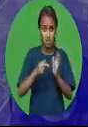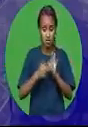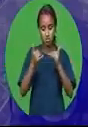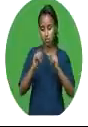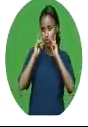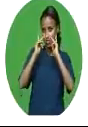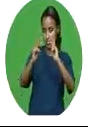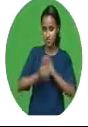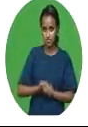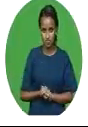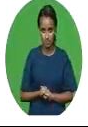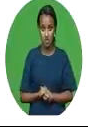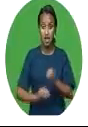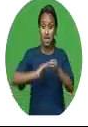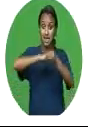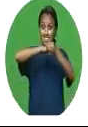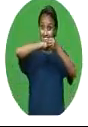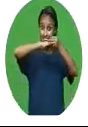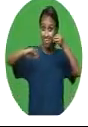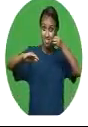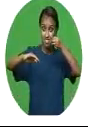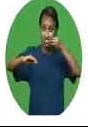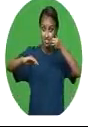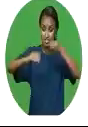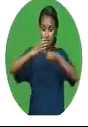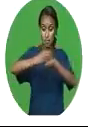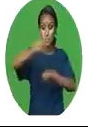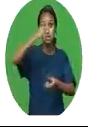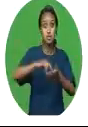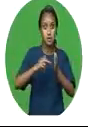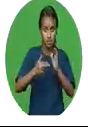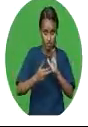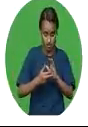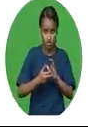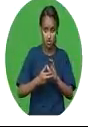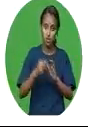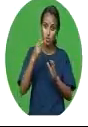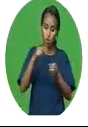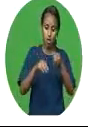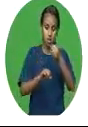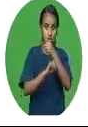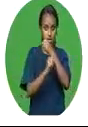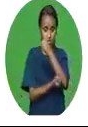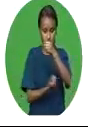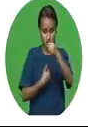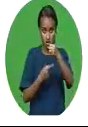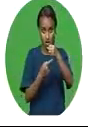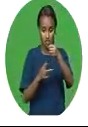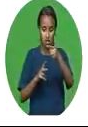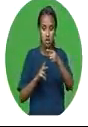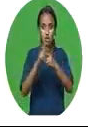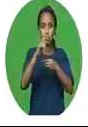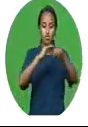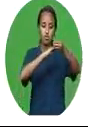see. A truncated prism is a prism which has one base cut off by